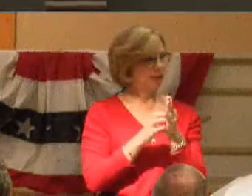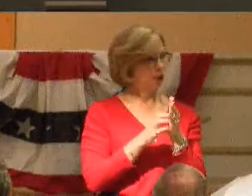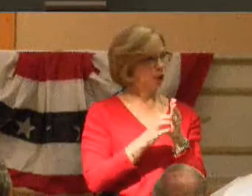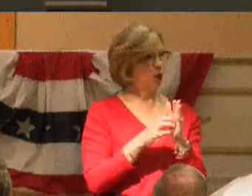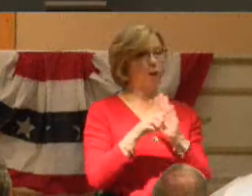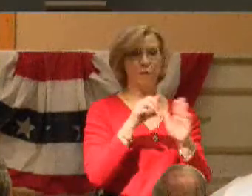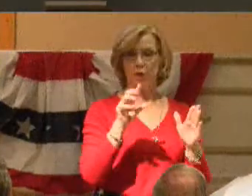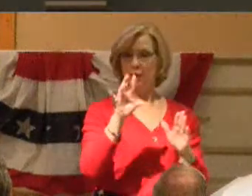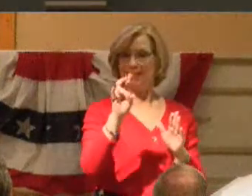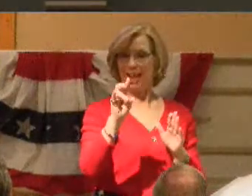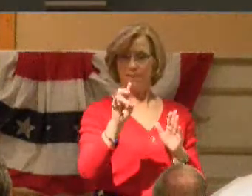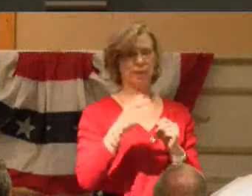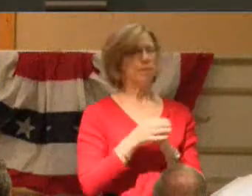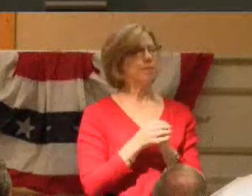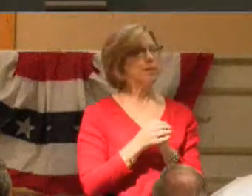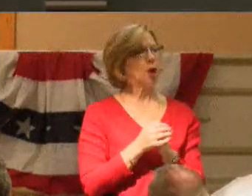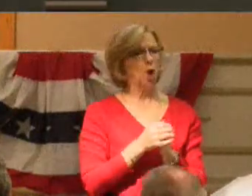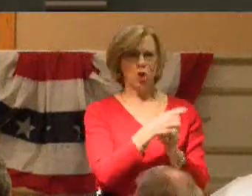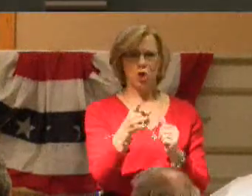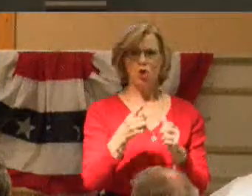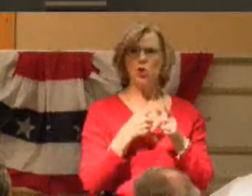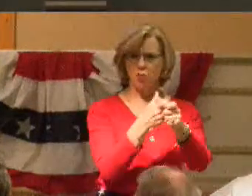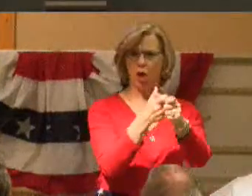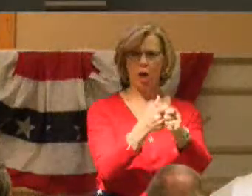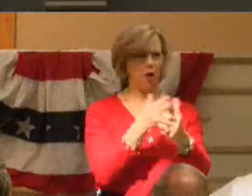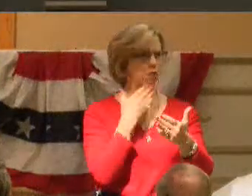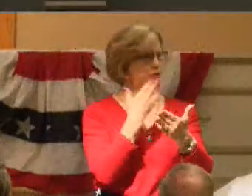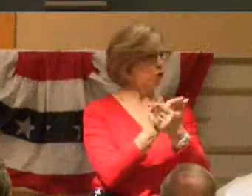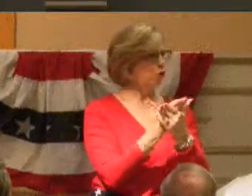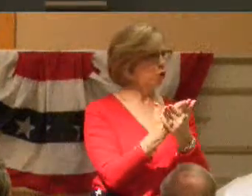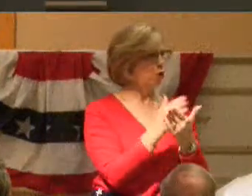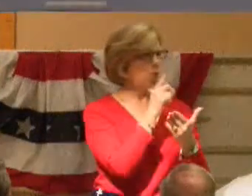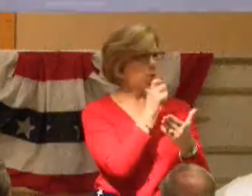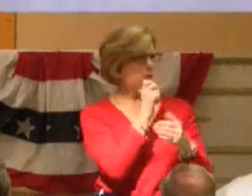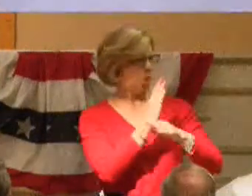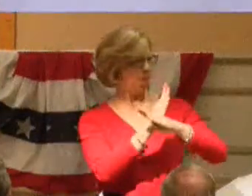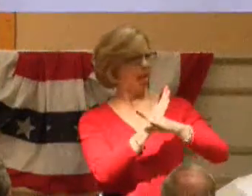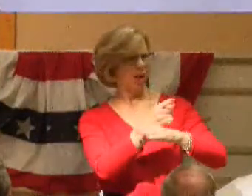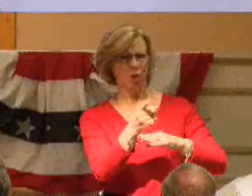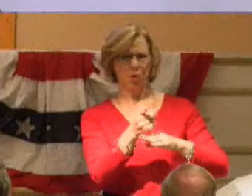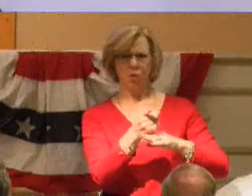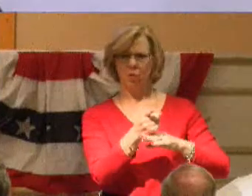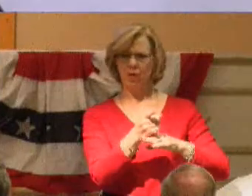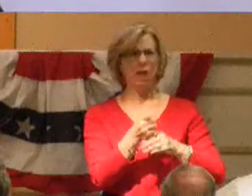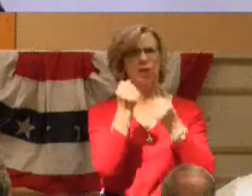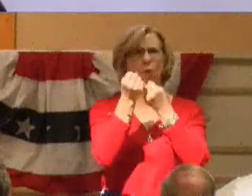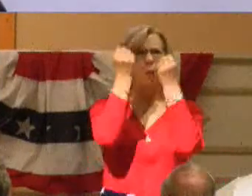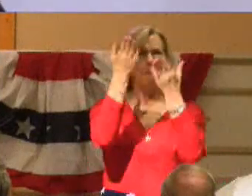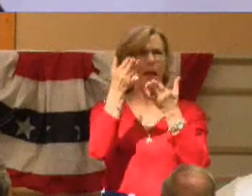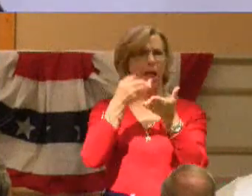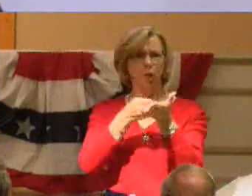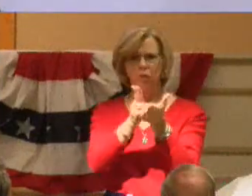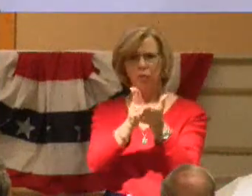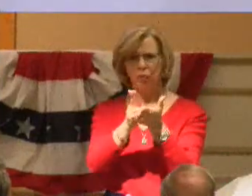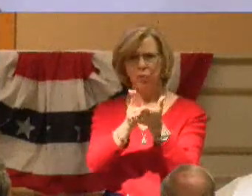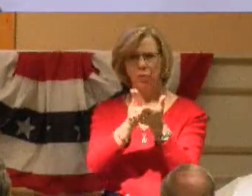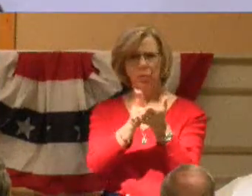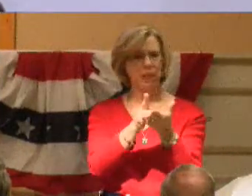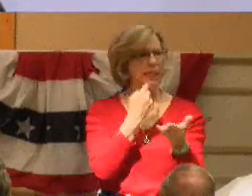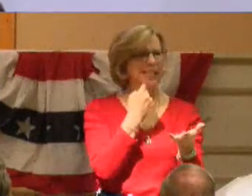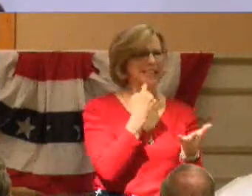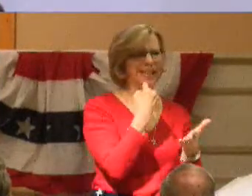did run well. Who did hinder you that you should not obey the truth?" It didn't say